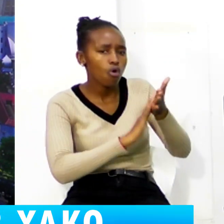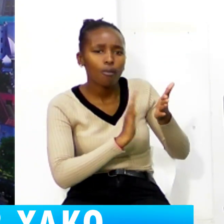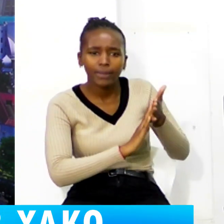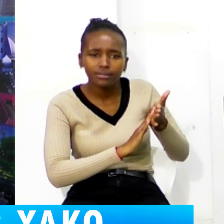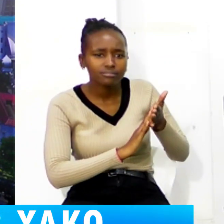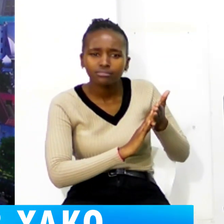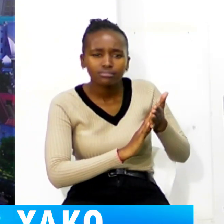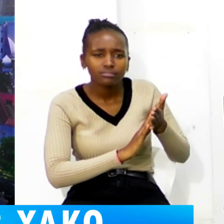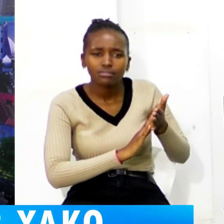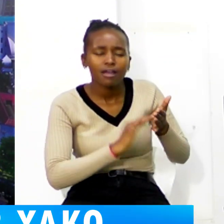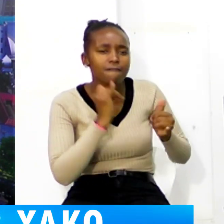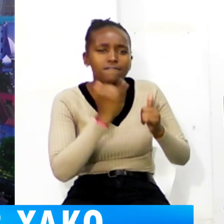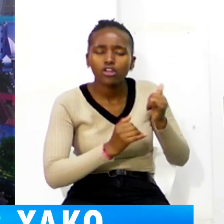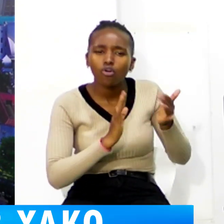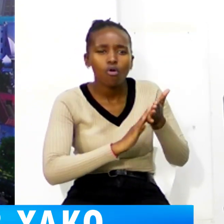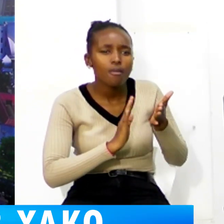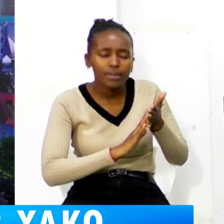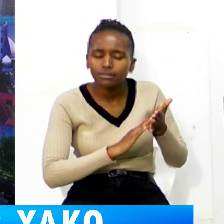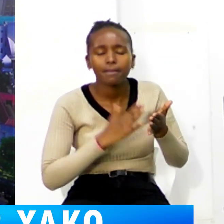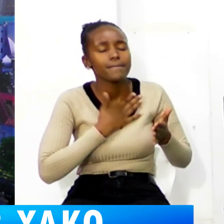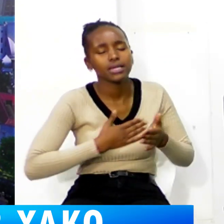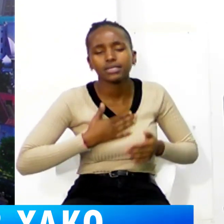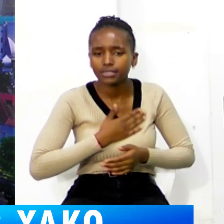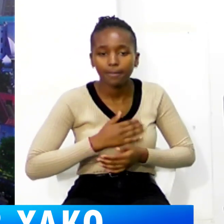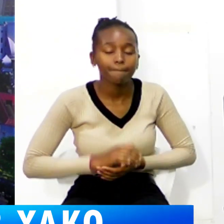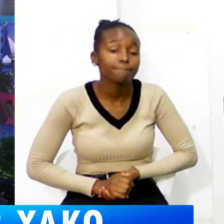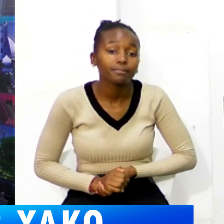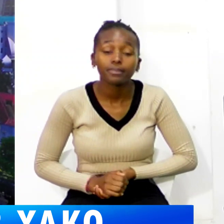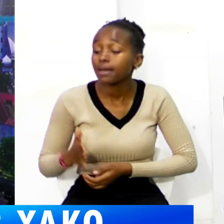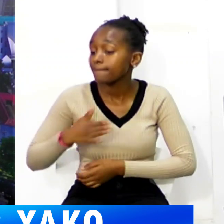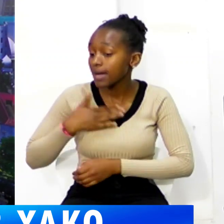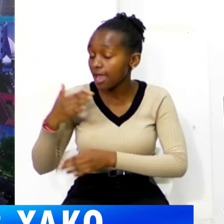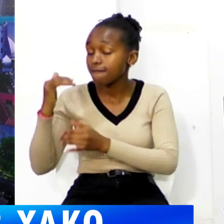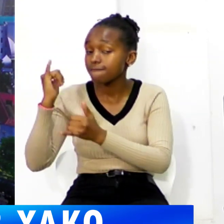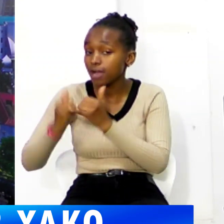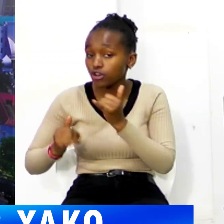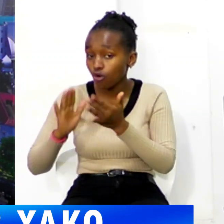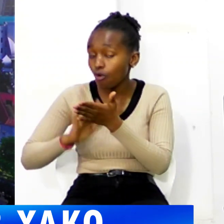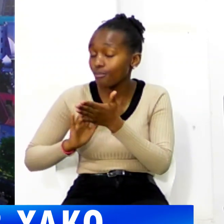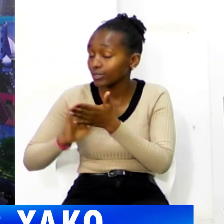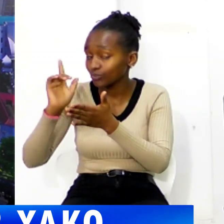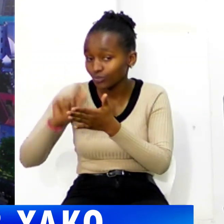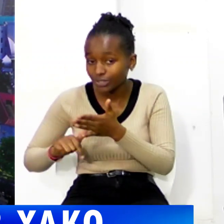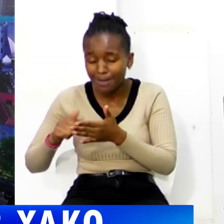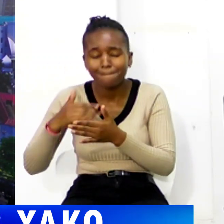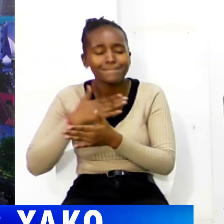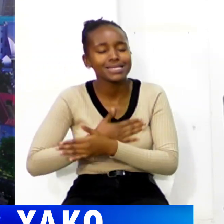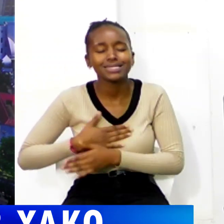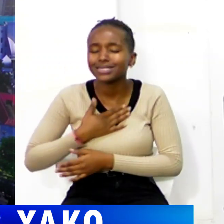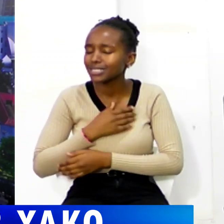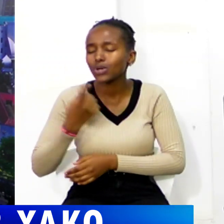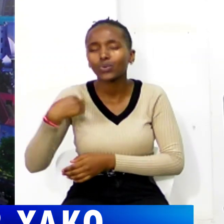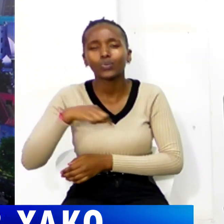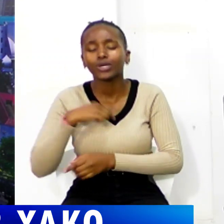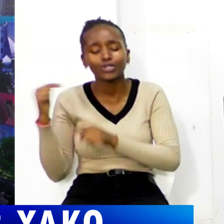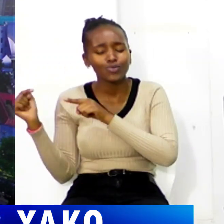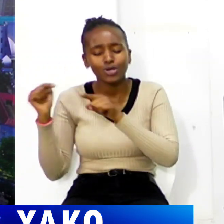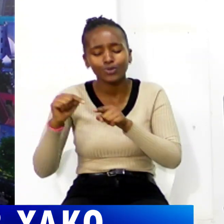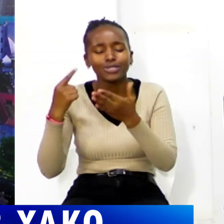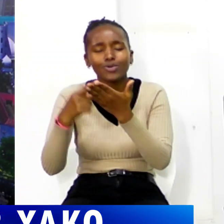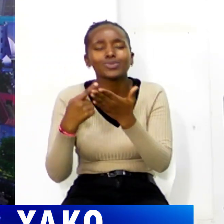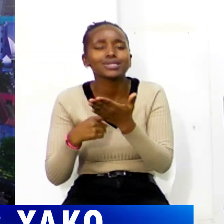as we wind up? My final remarks, Mwololo, is we are here this moment